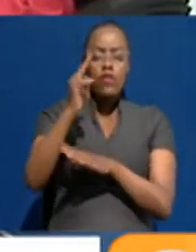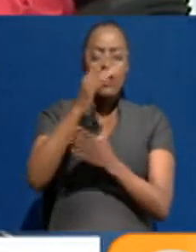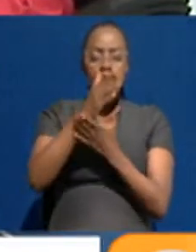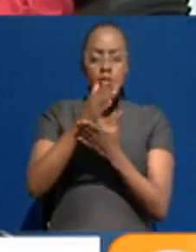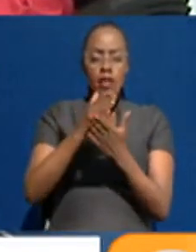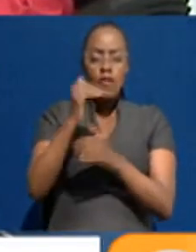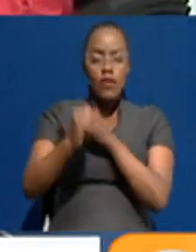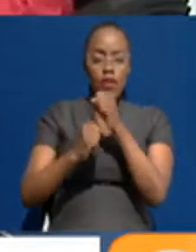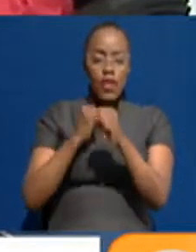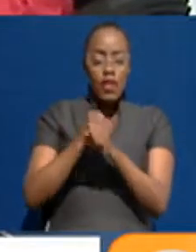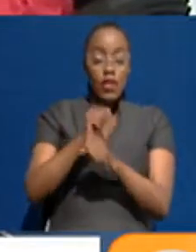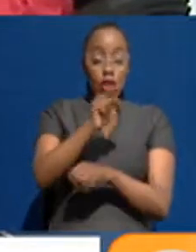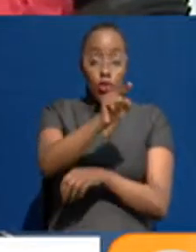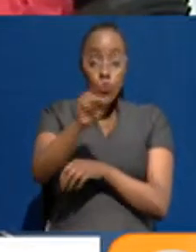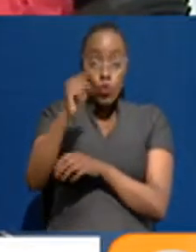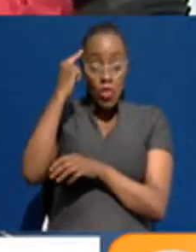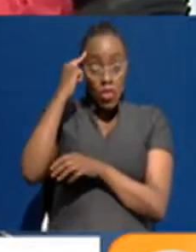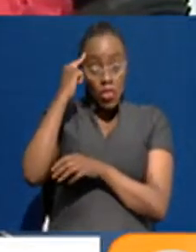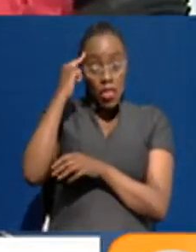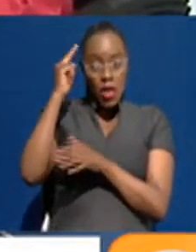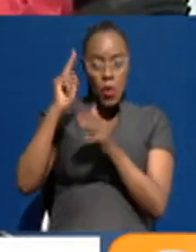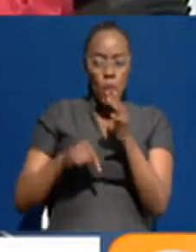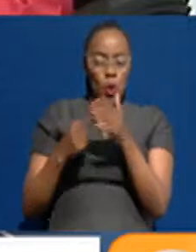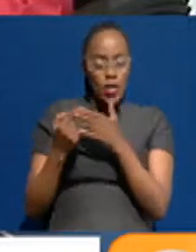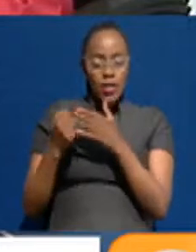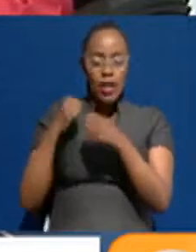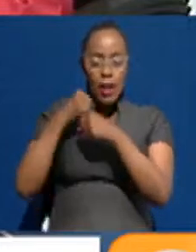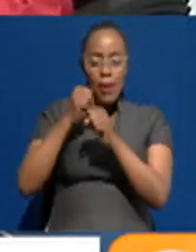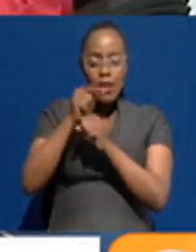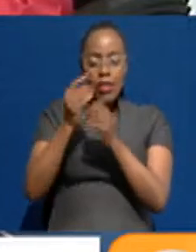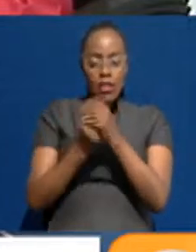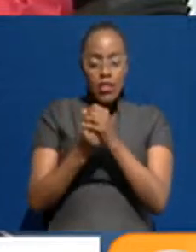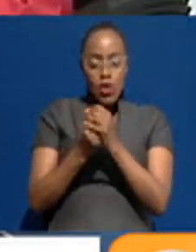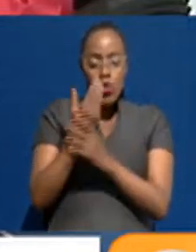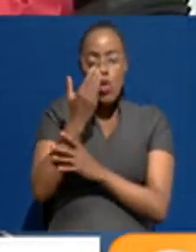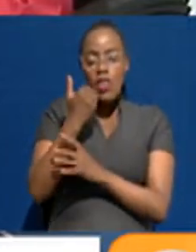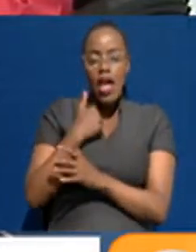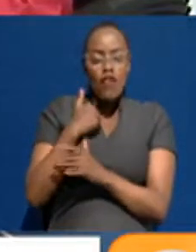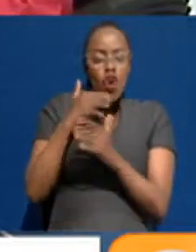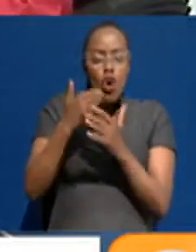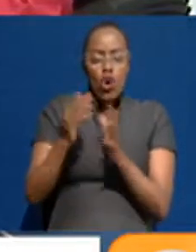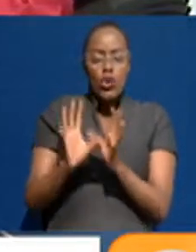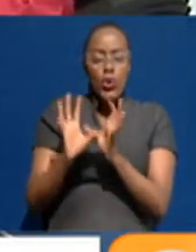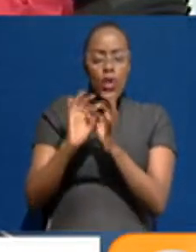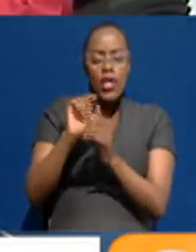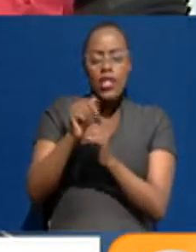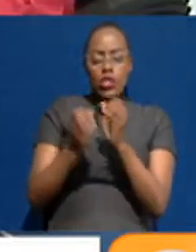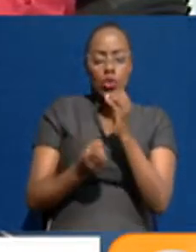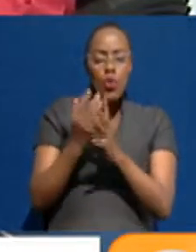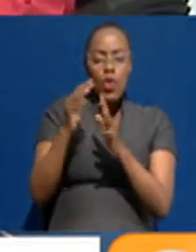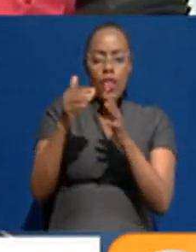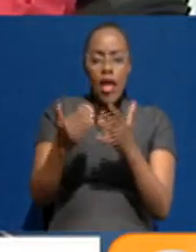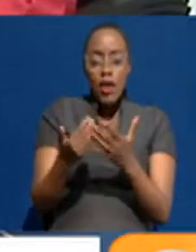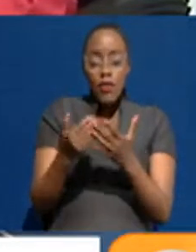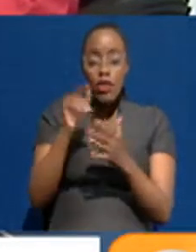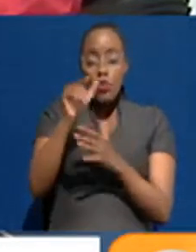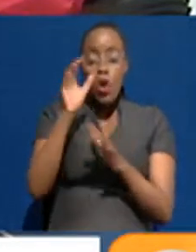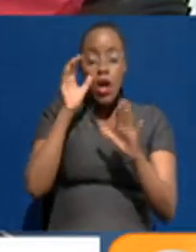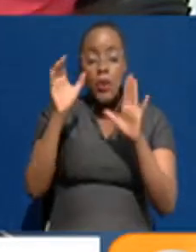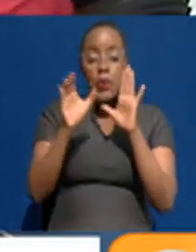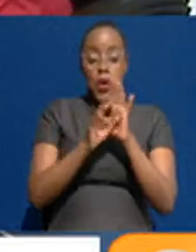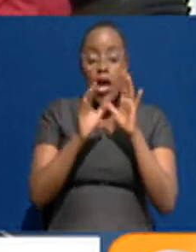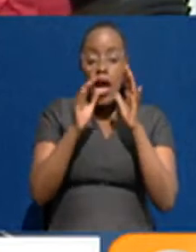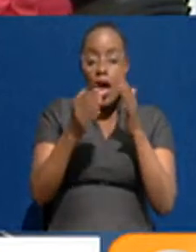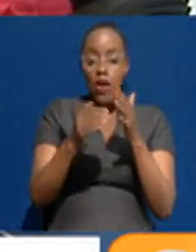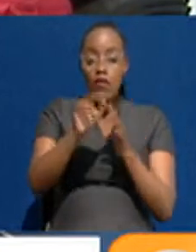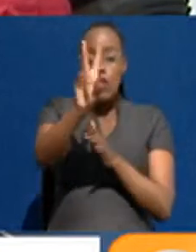year. What do you think drove this growth, or what would you attribute it to? And while at it, what's your outlook for